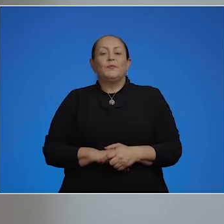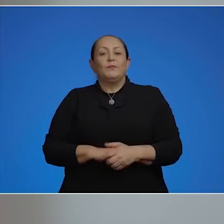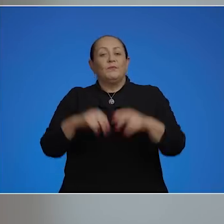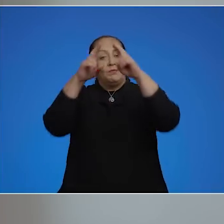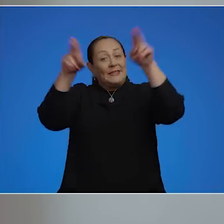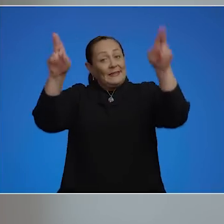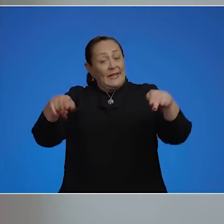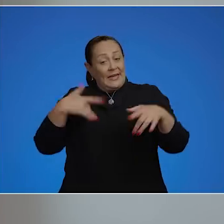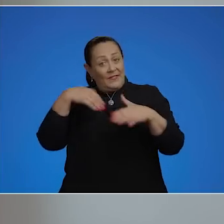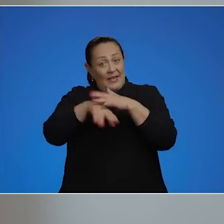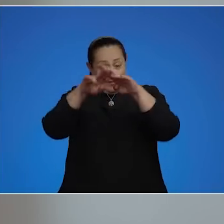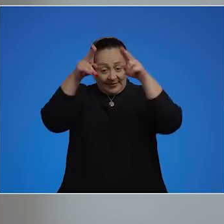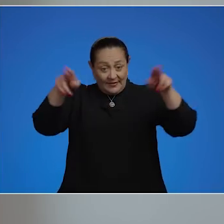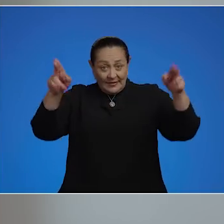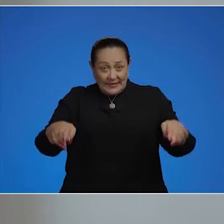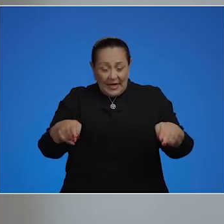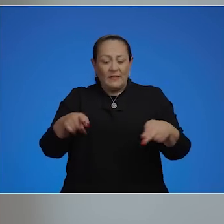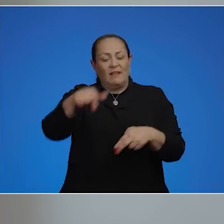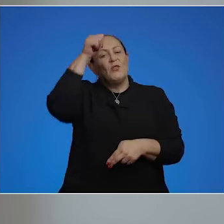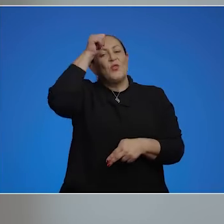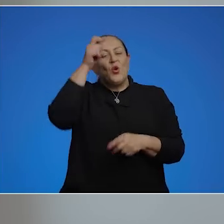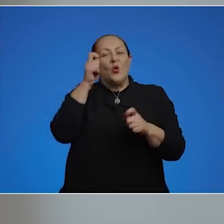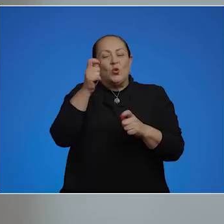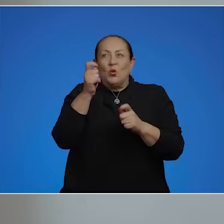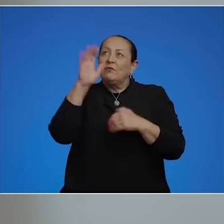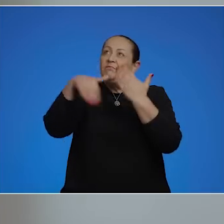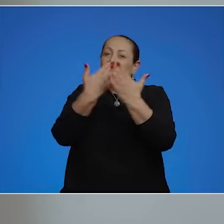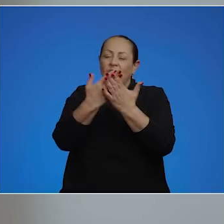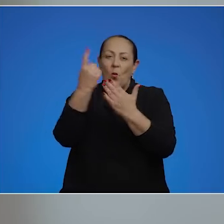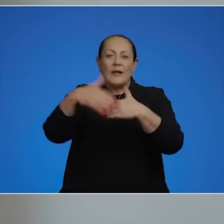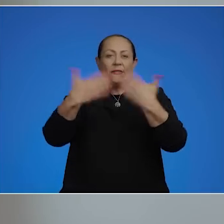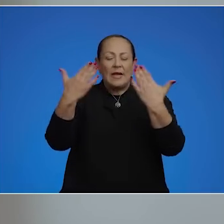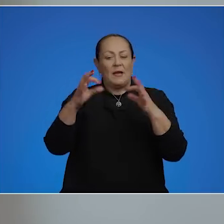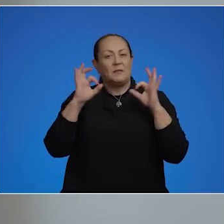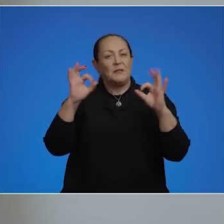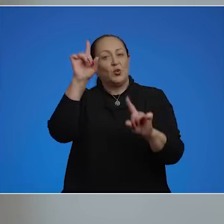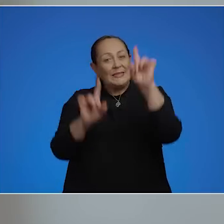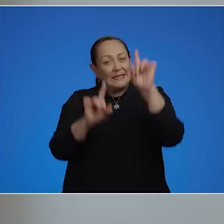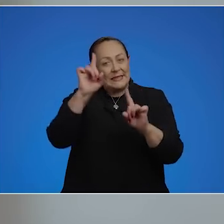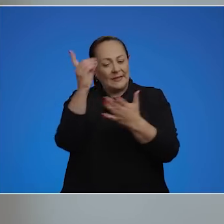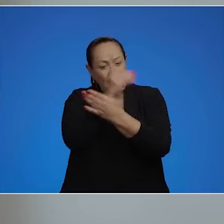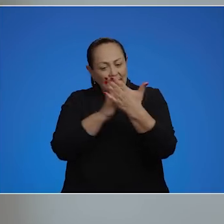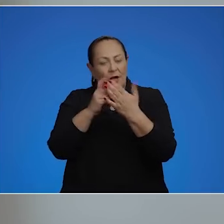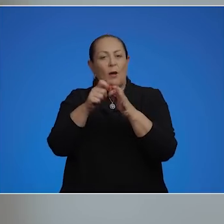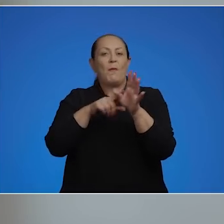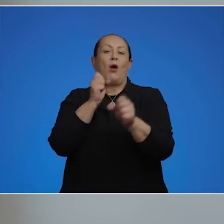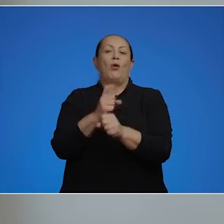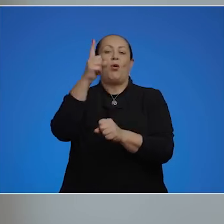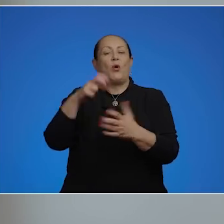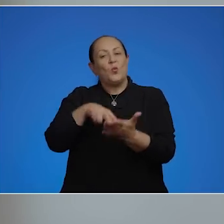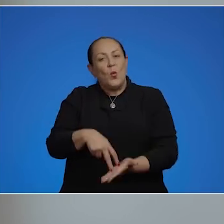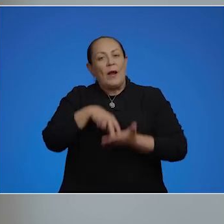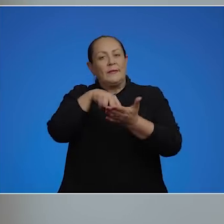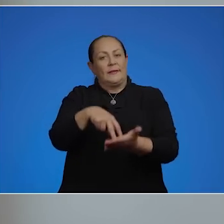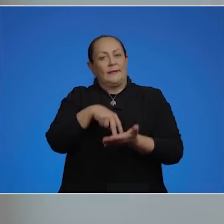They lived there in tents while he looked forward to a city founded, designed, and built by God.